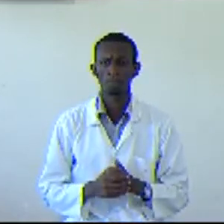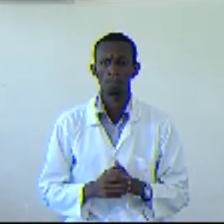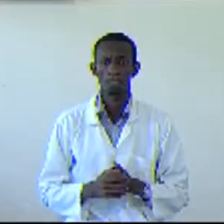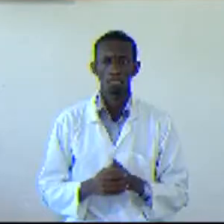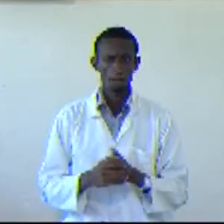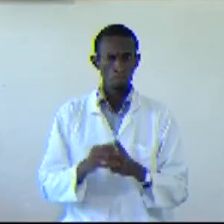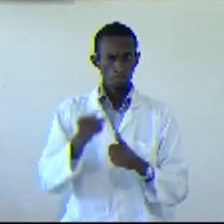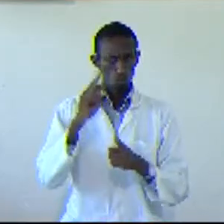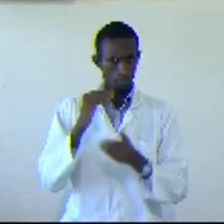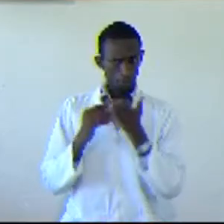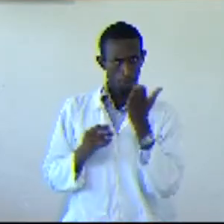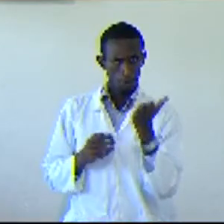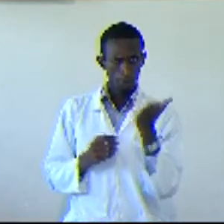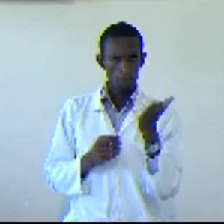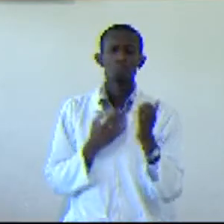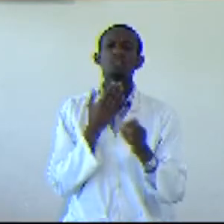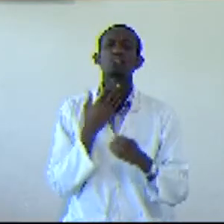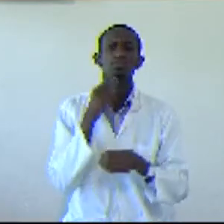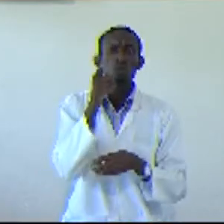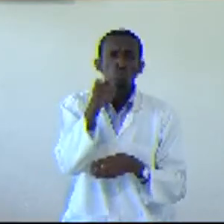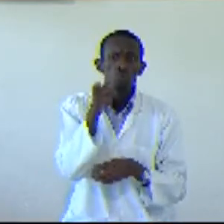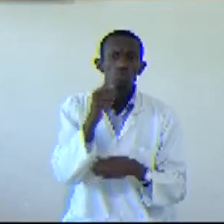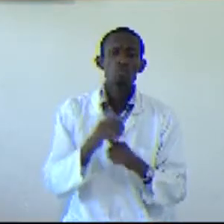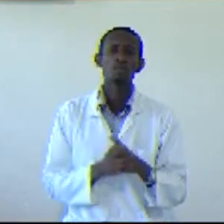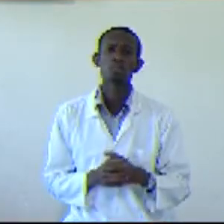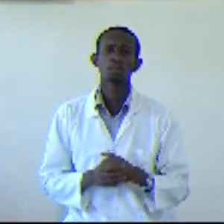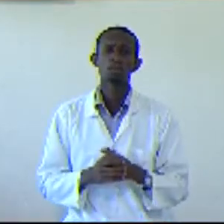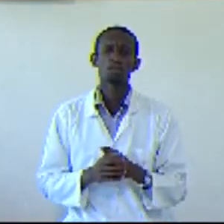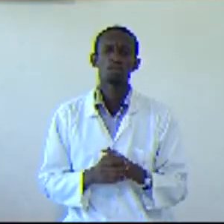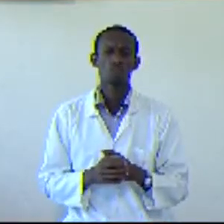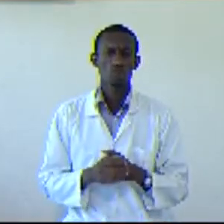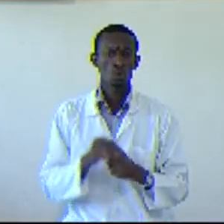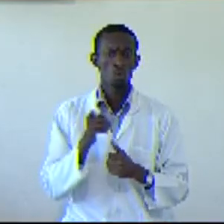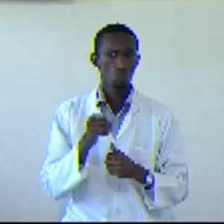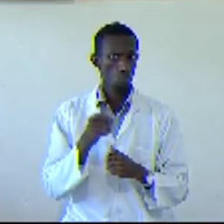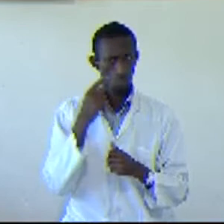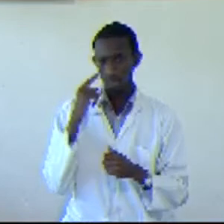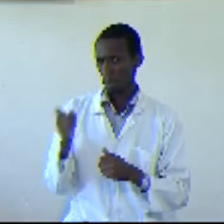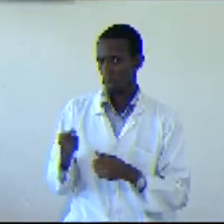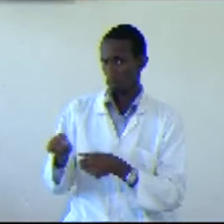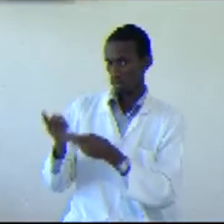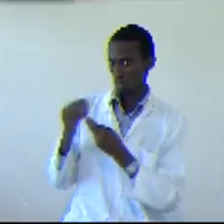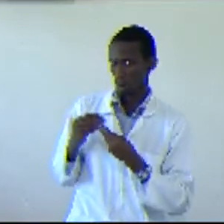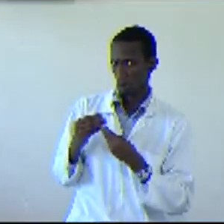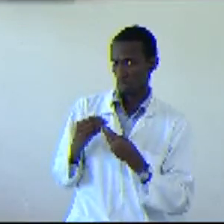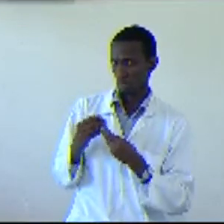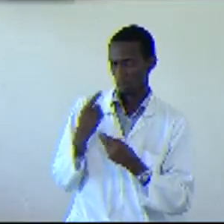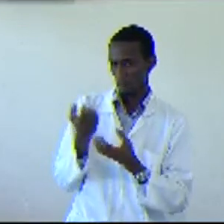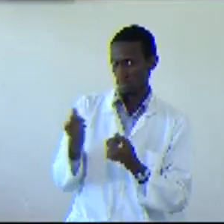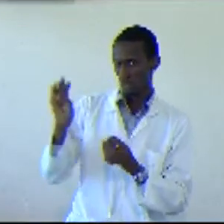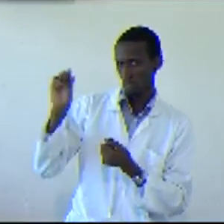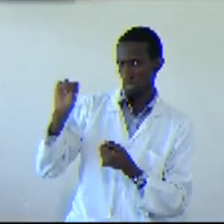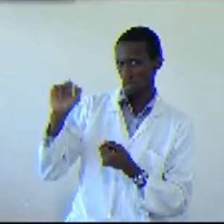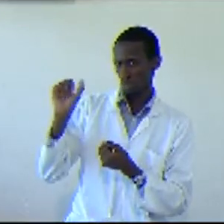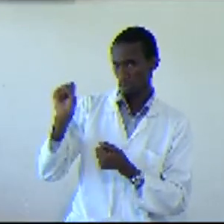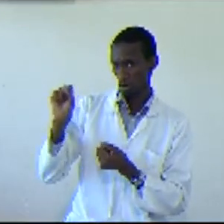To answer on this, I want you to just the given. You know, here we have the mass. The mass